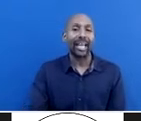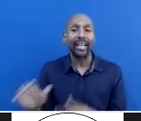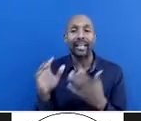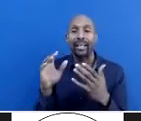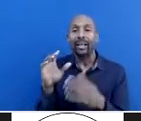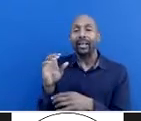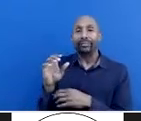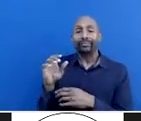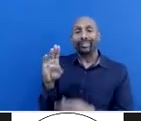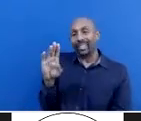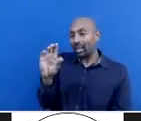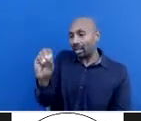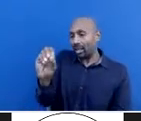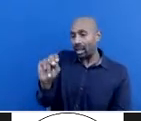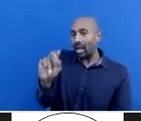let